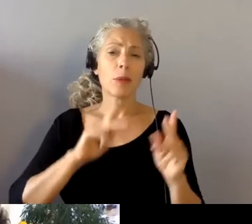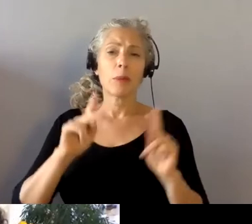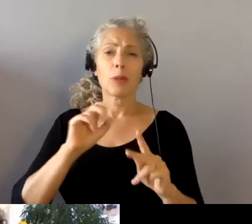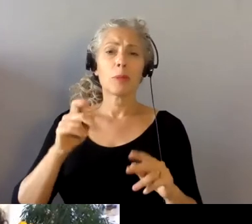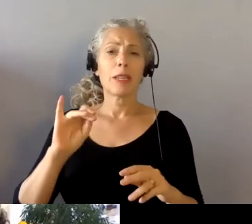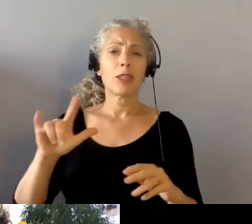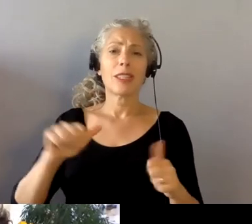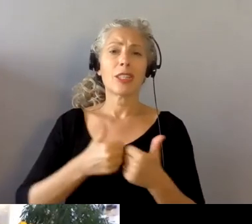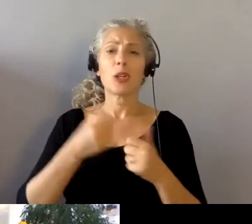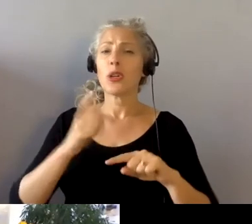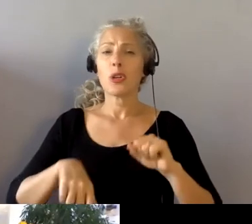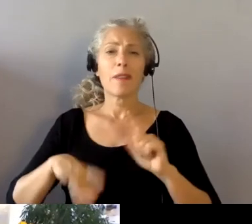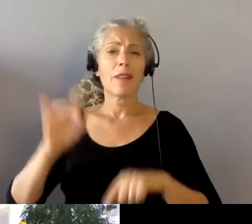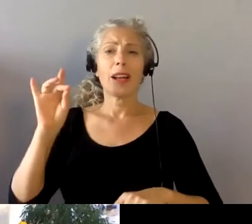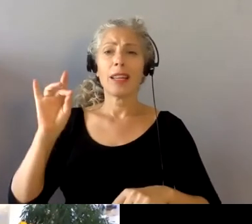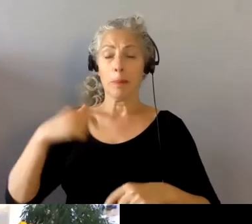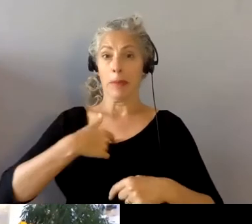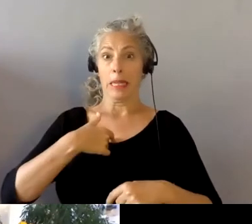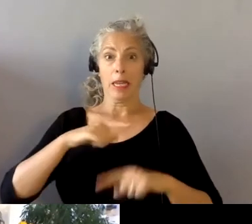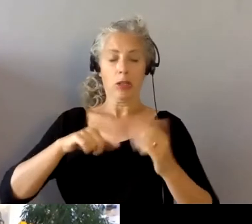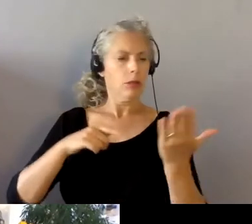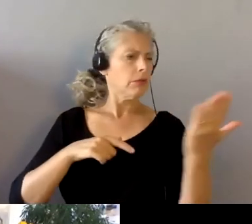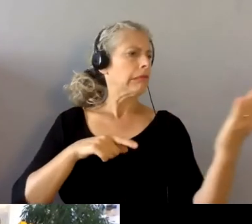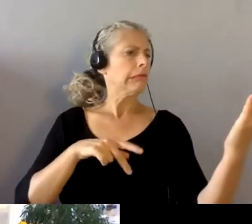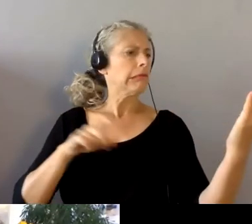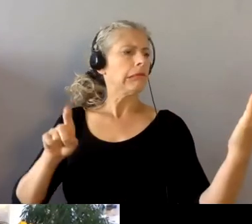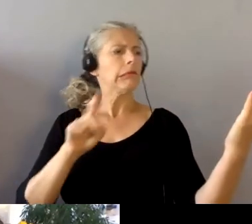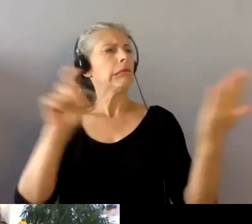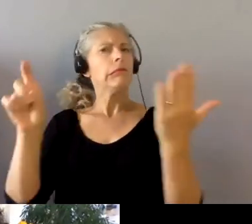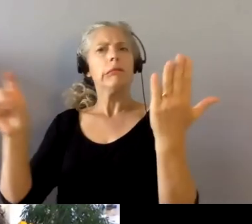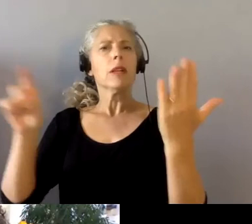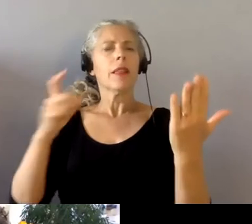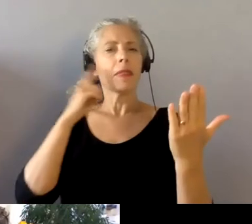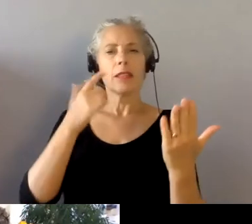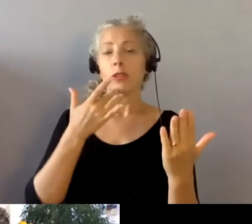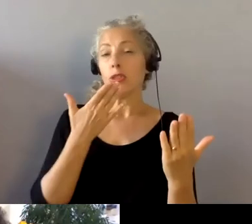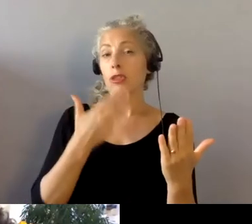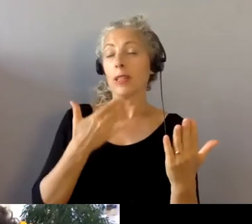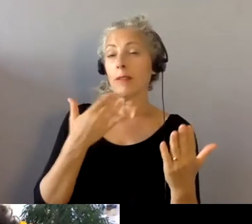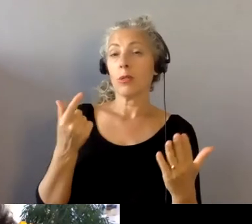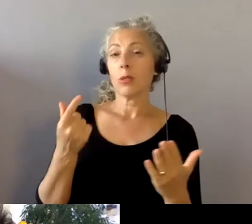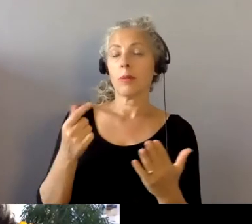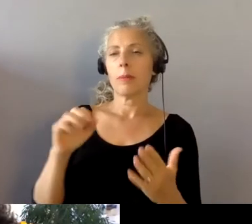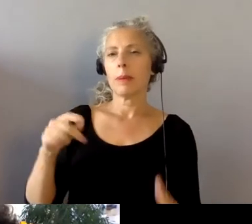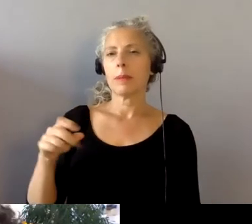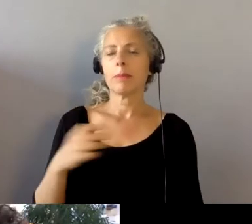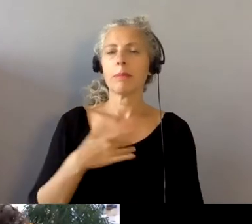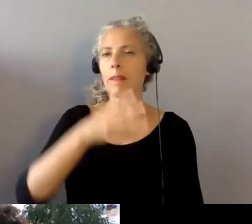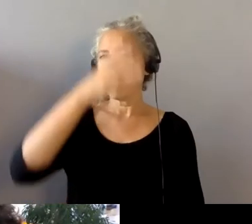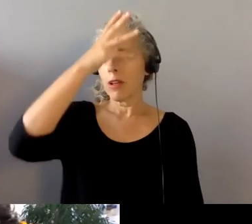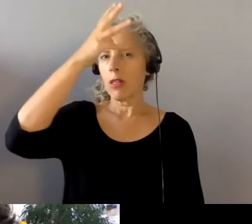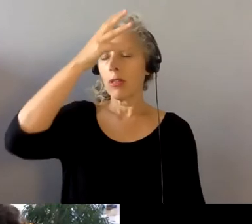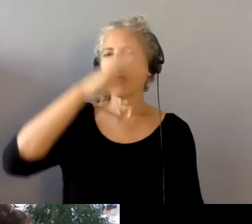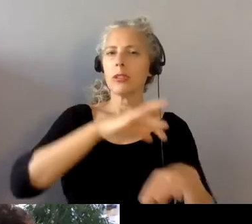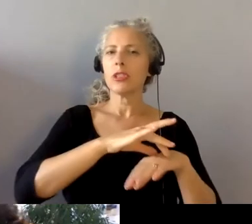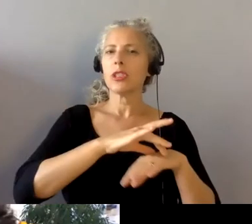and could never find their orientation like me early on to have these resources. But it's really interesting. My father's a geographer,